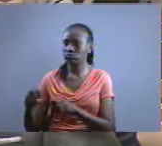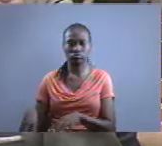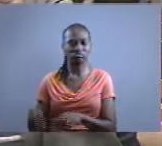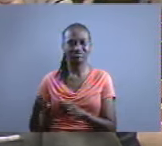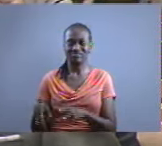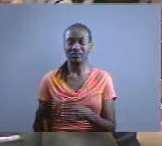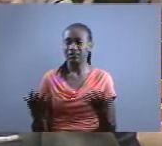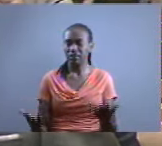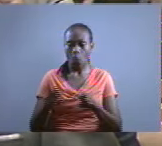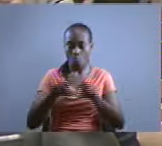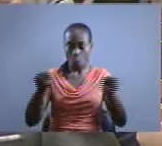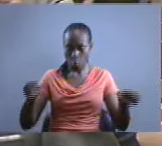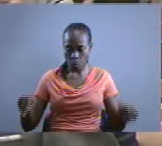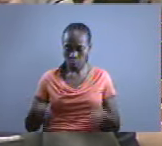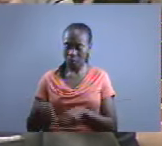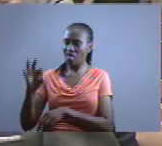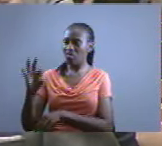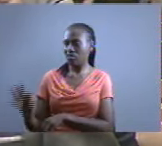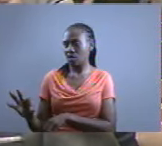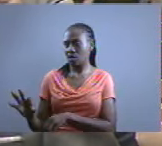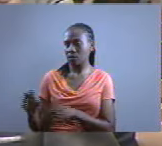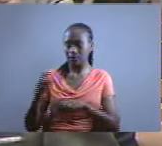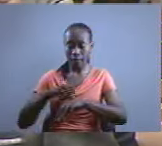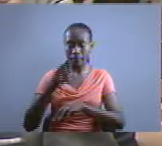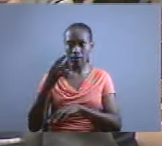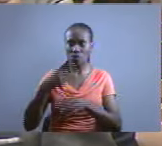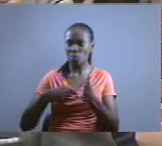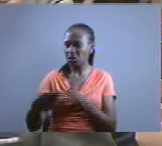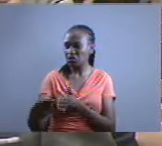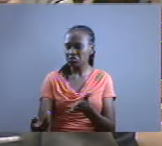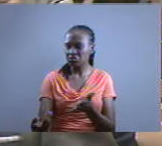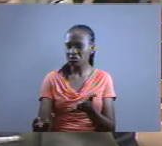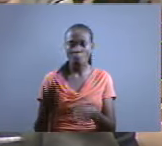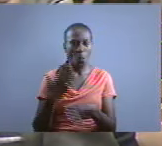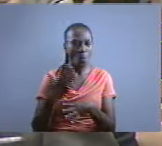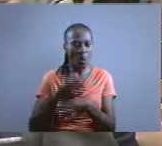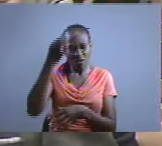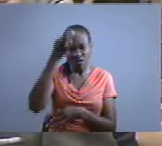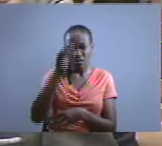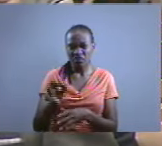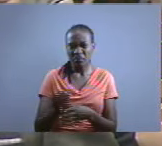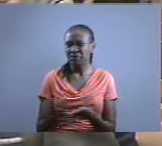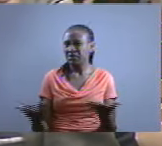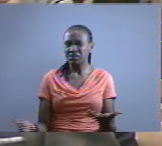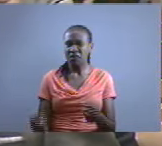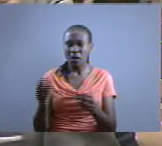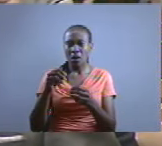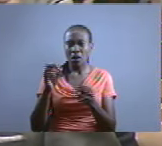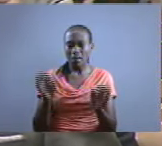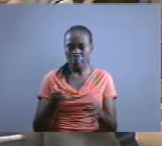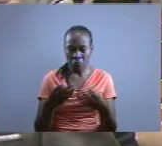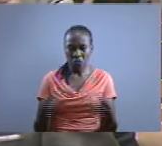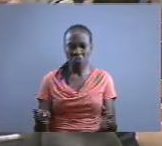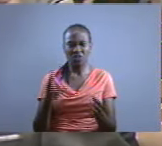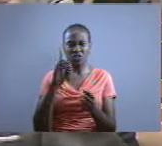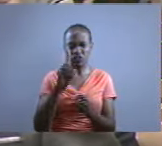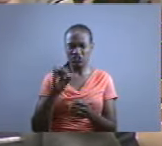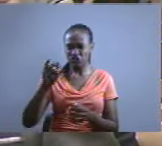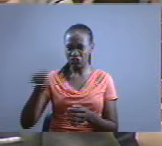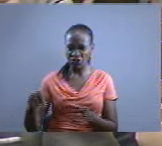3 wards over a span of 3 weeks. Government function completed with the musician, DJ, and